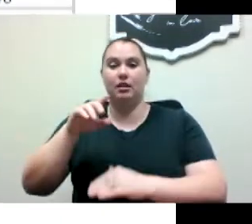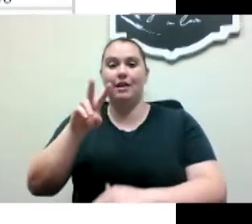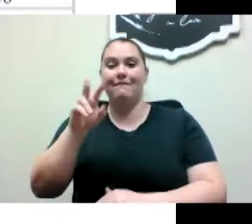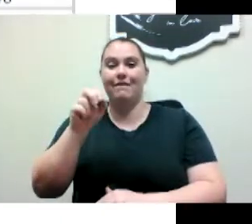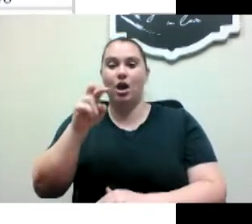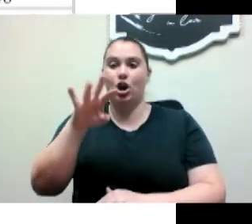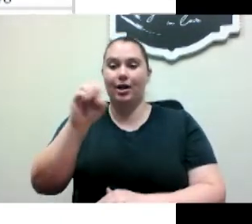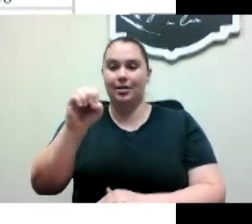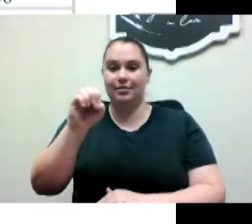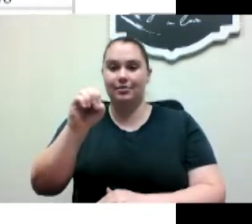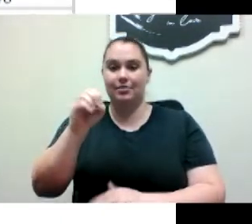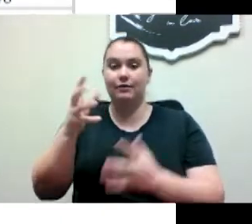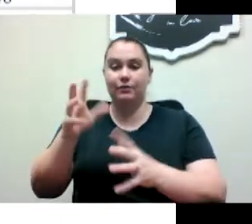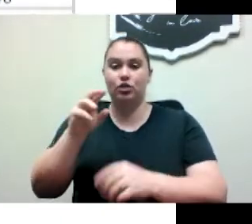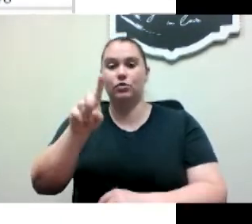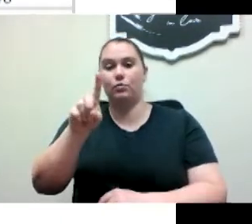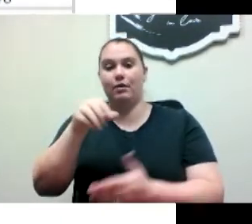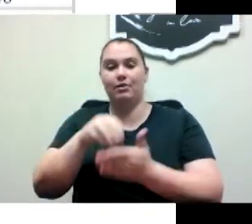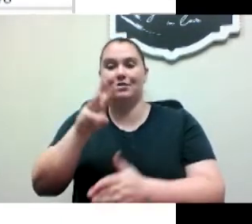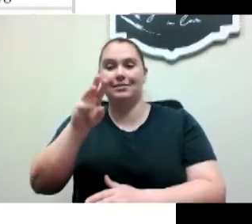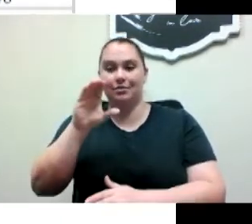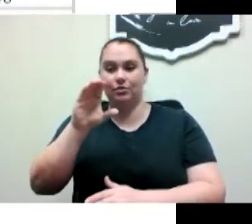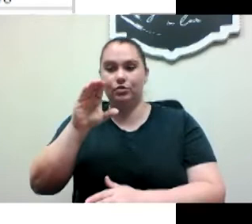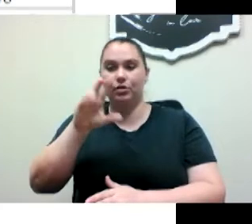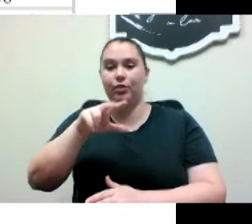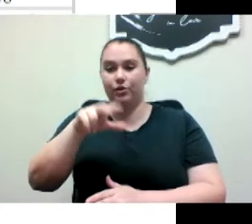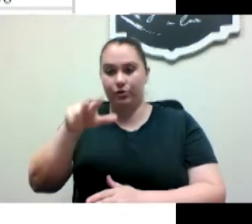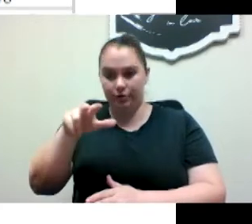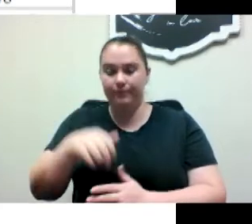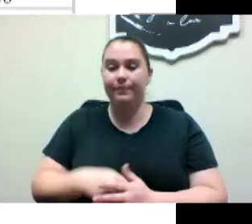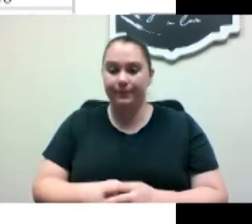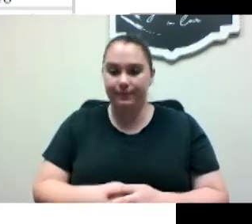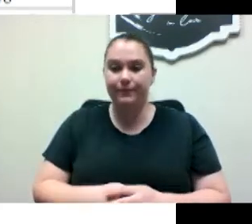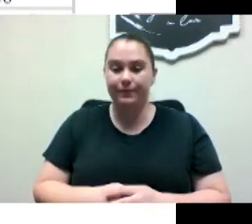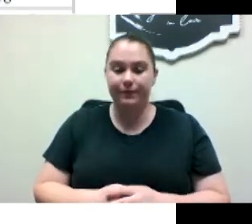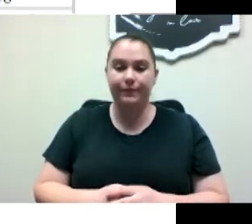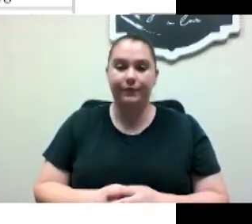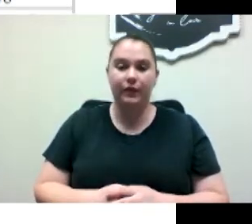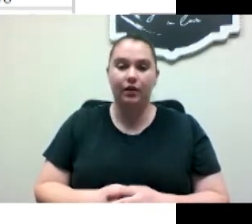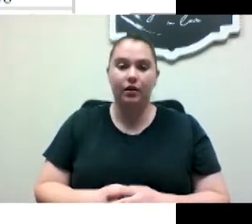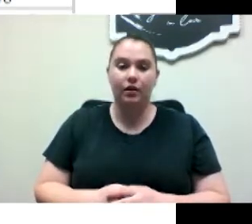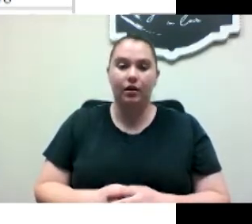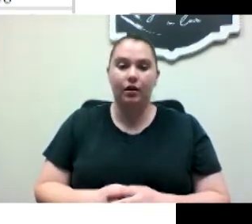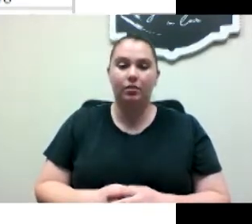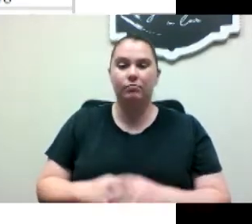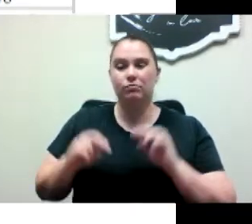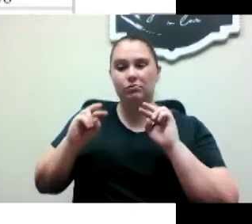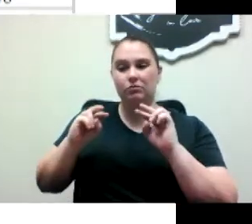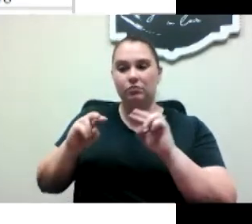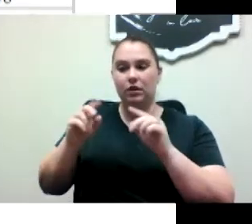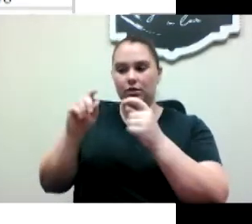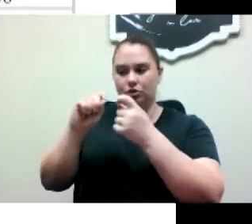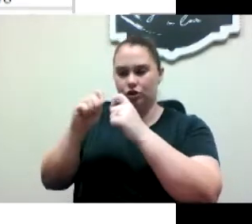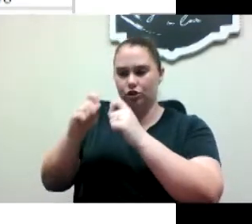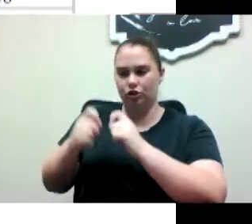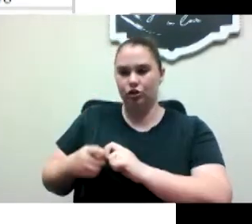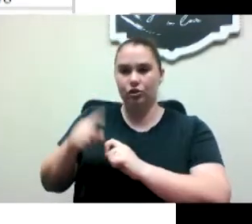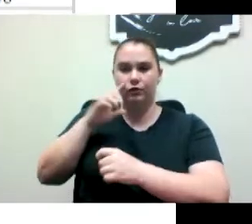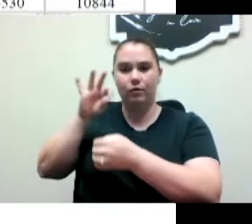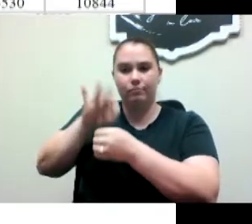original plan, the maximum deviation went down slightly when you dealt with reconstituting election precincts.